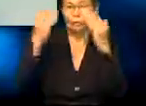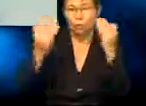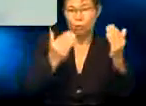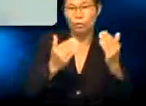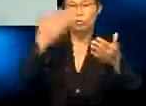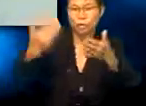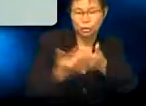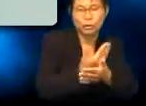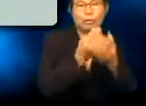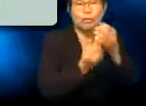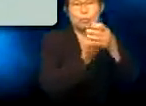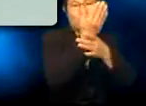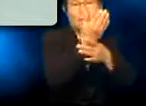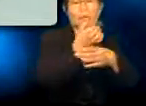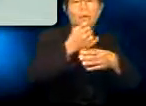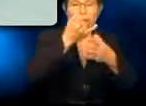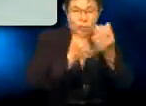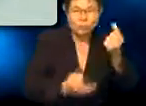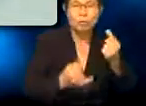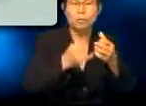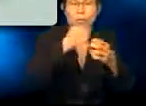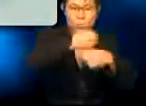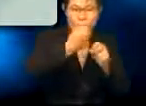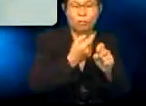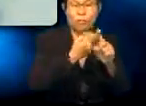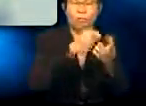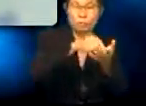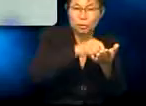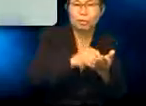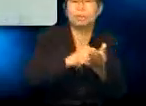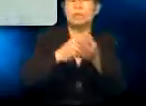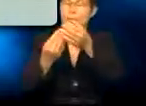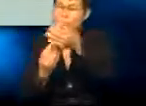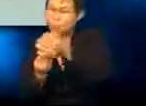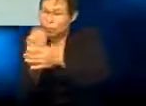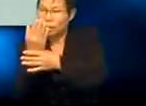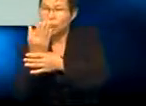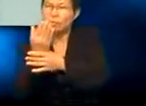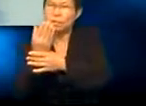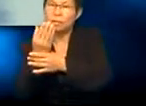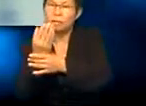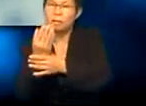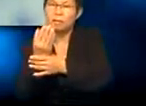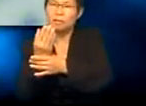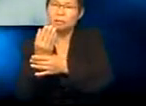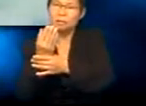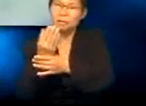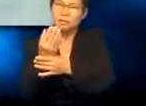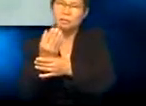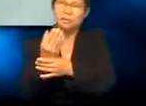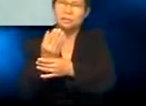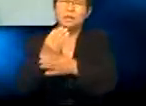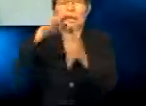Compared to the new plants produced by seeds, those produced by vegetative reproduction are of